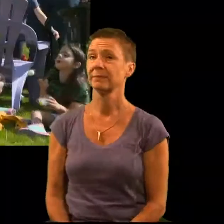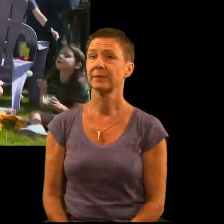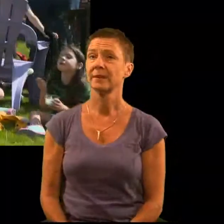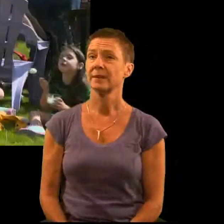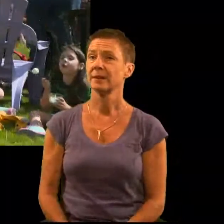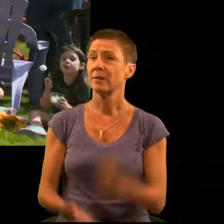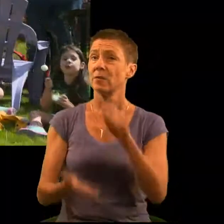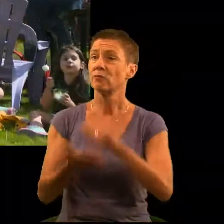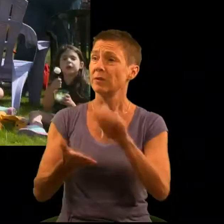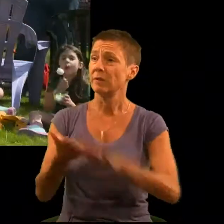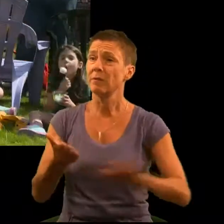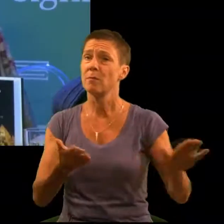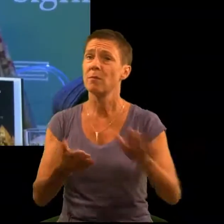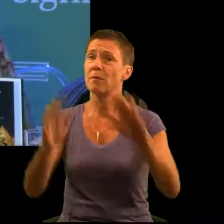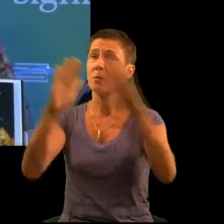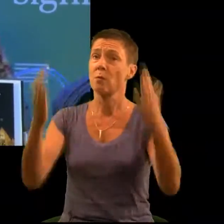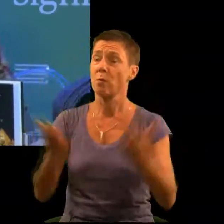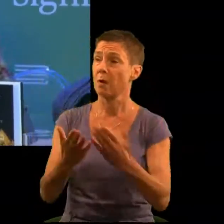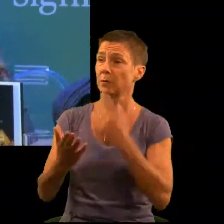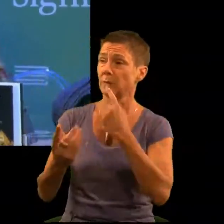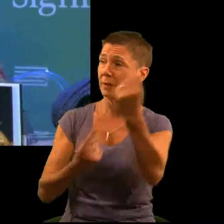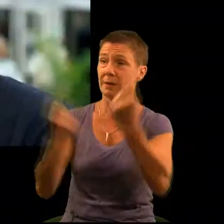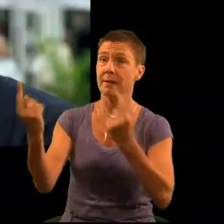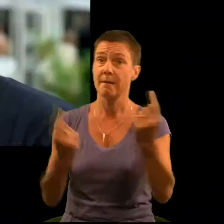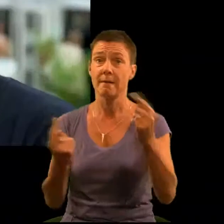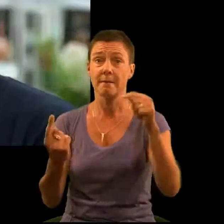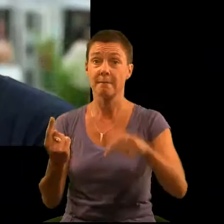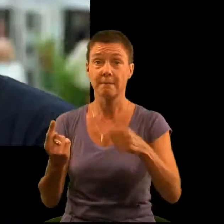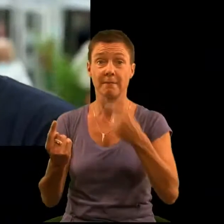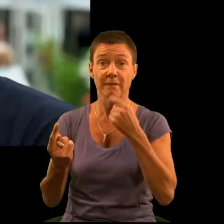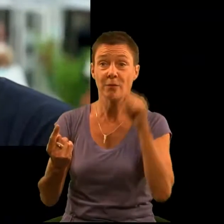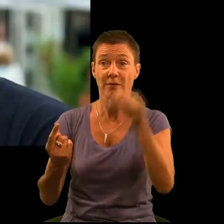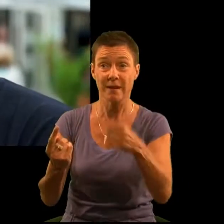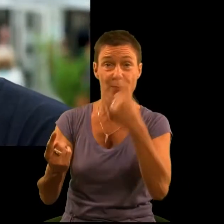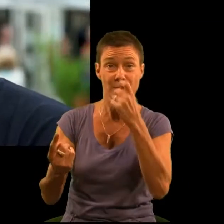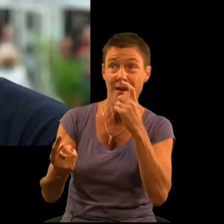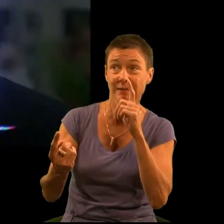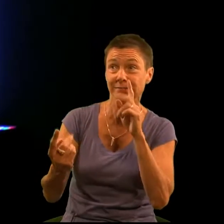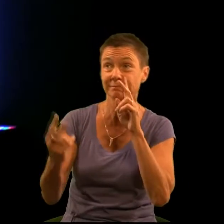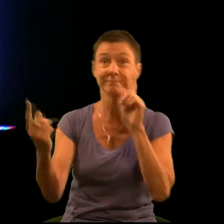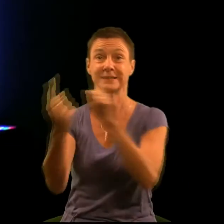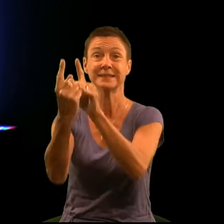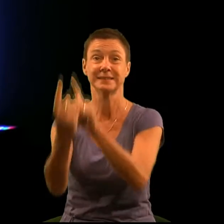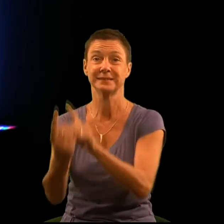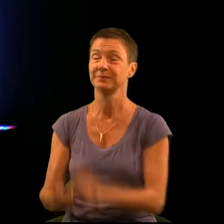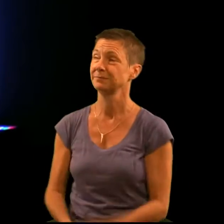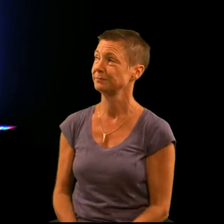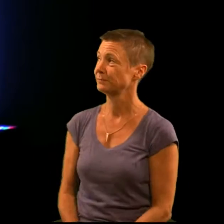the world's writers will walk through those gates, and if you hang around, you get a chance to talk to them.